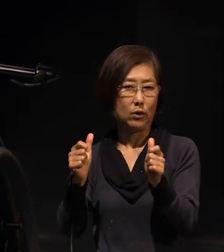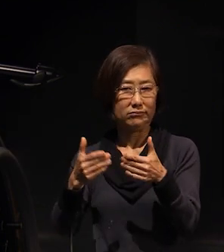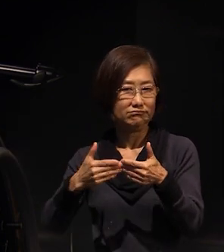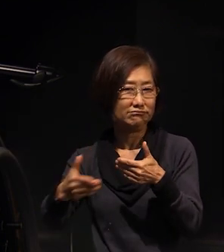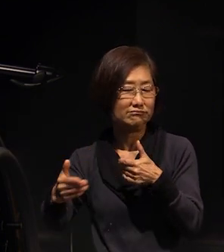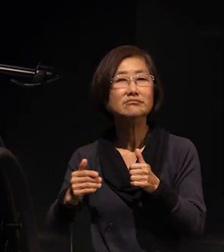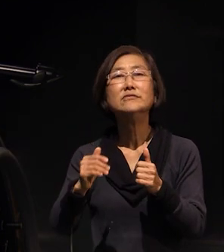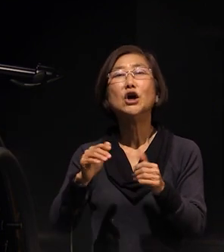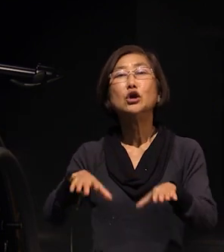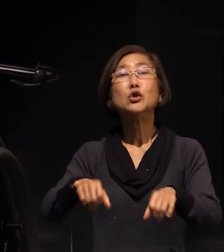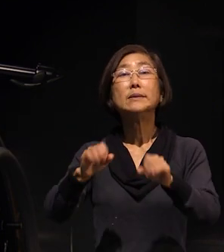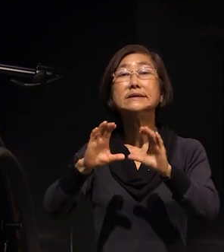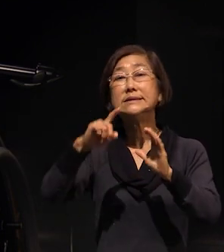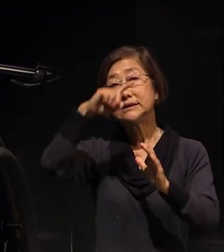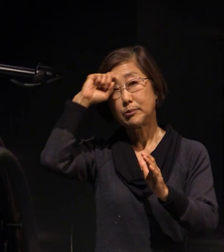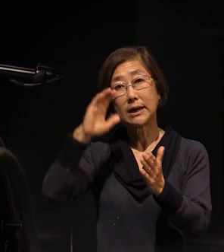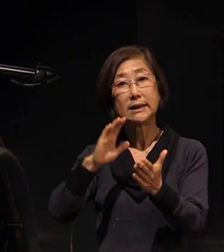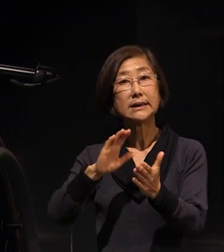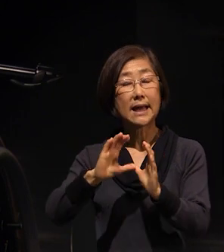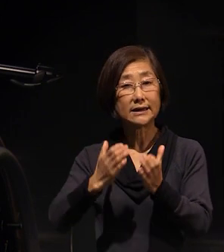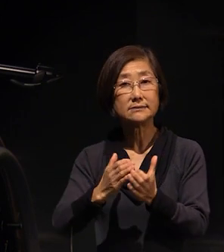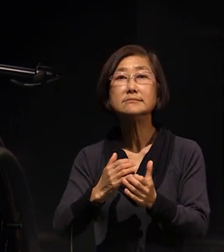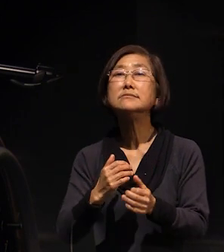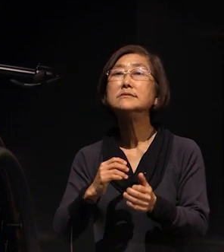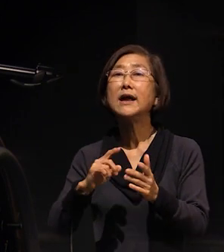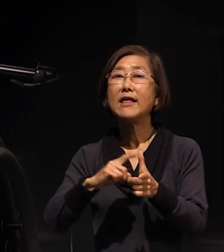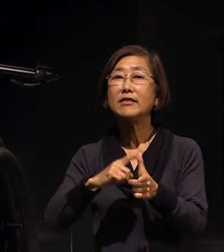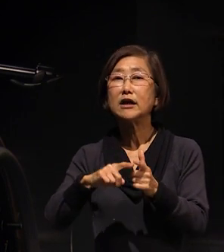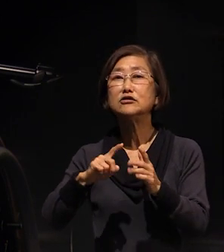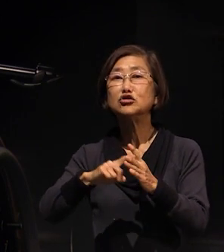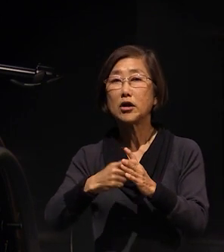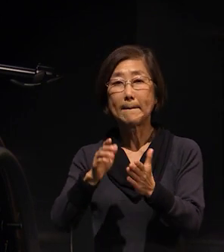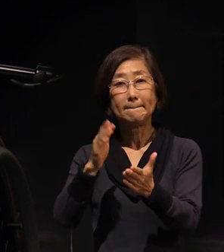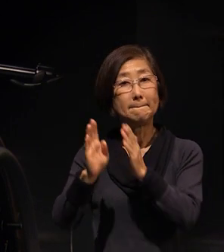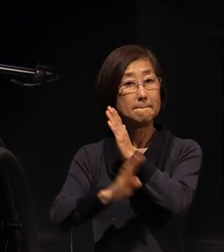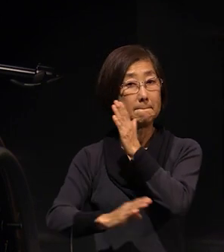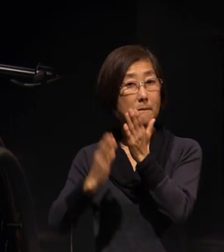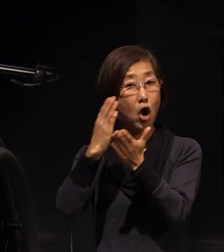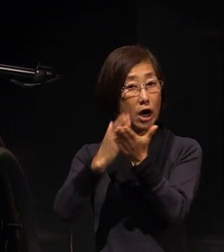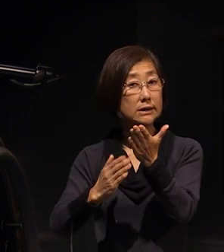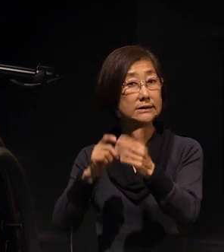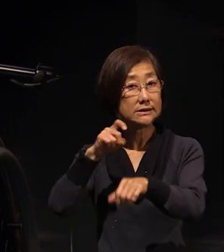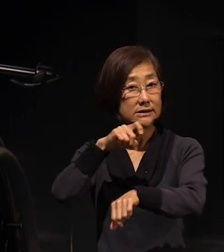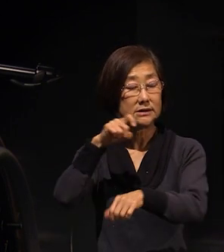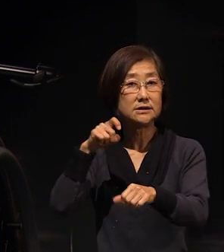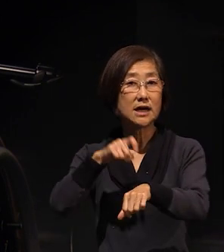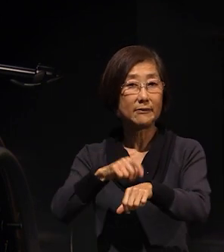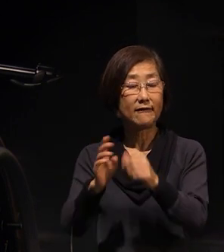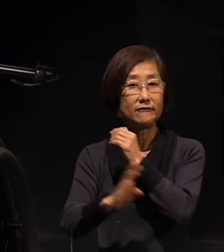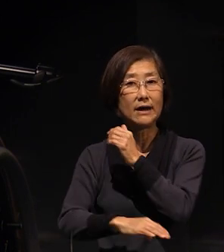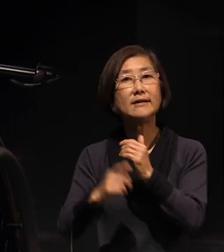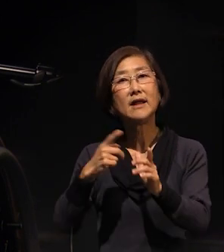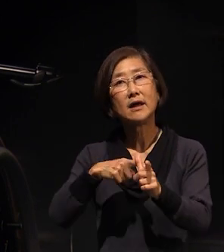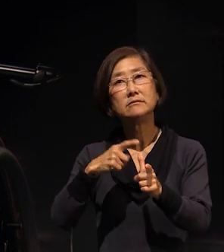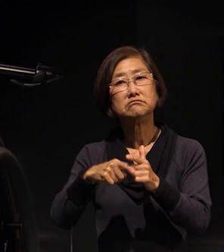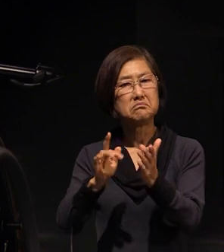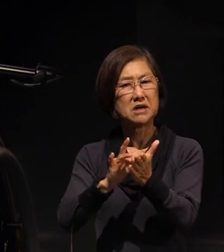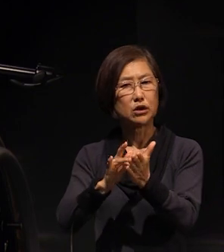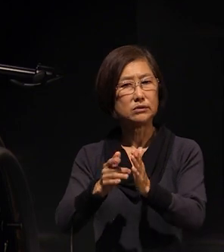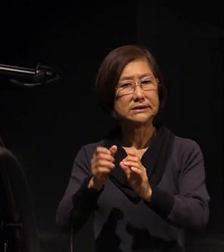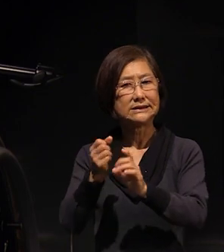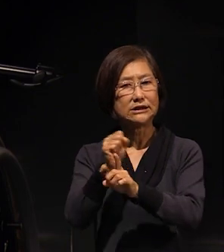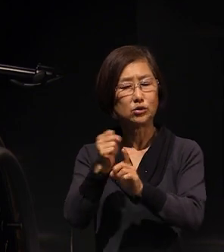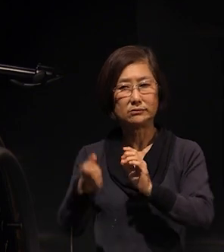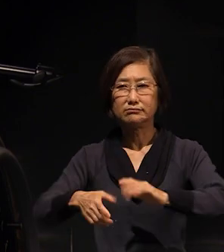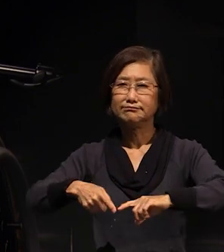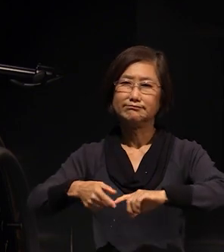right away. I took a summer class to get my feet wet and then started part-time in the fall. Then I had a medical situation that